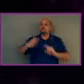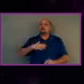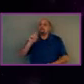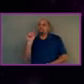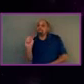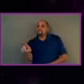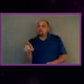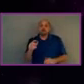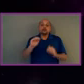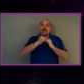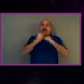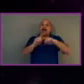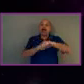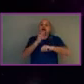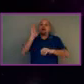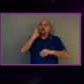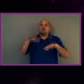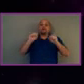to asteroid?